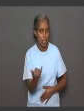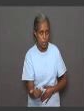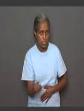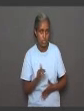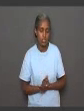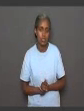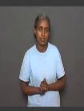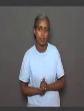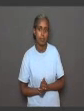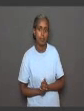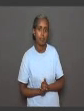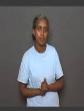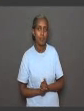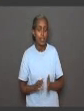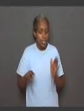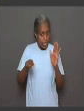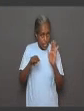image.